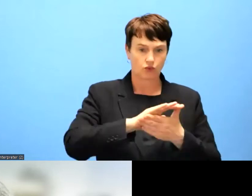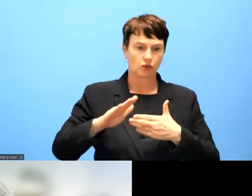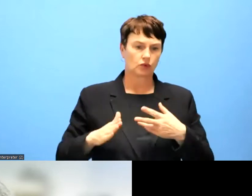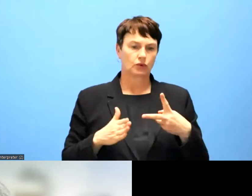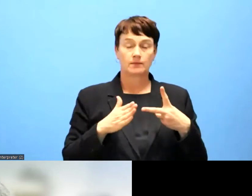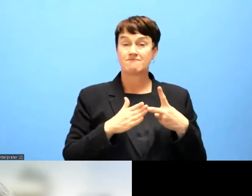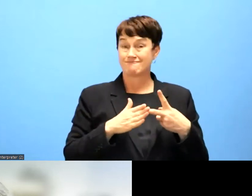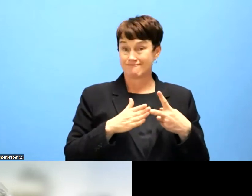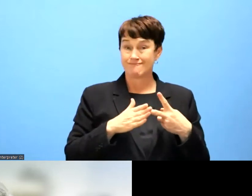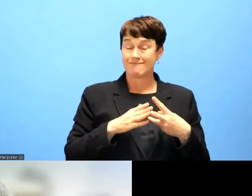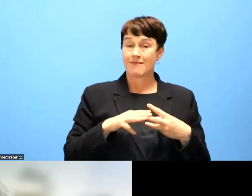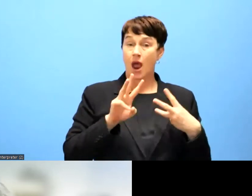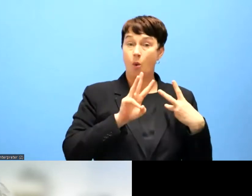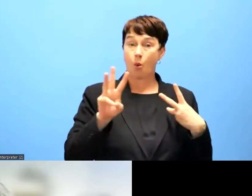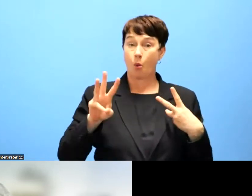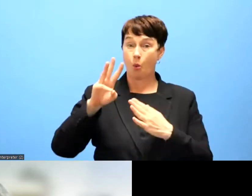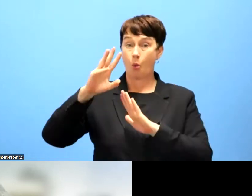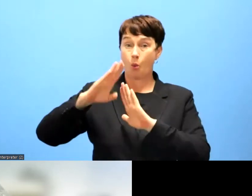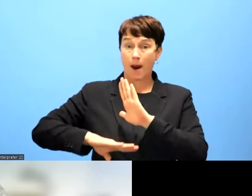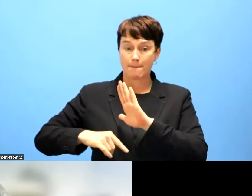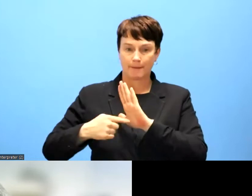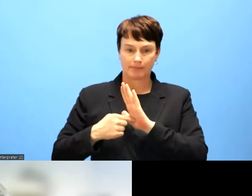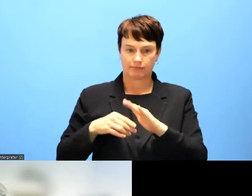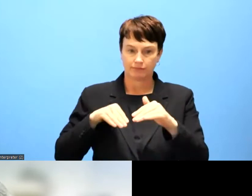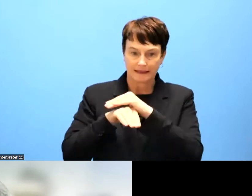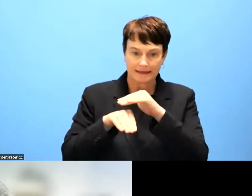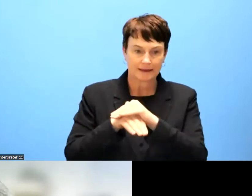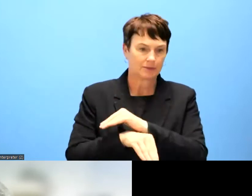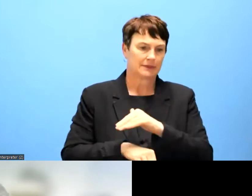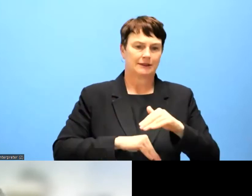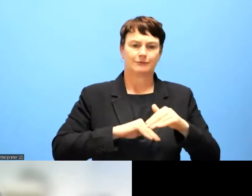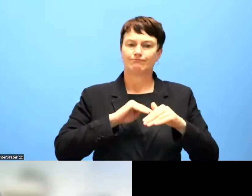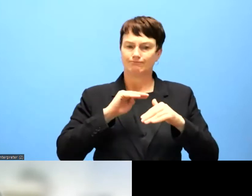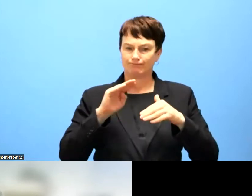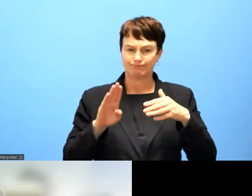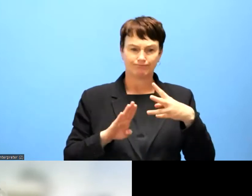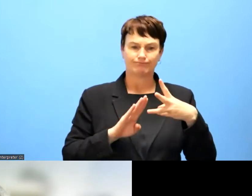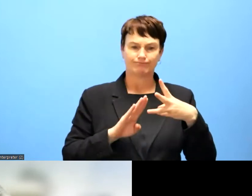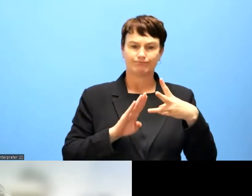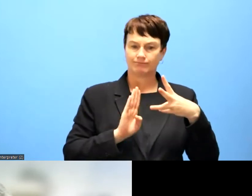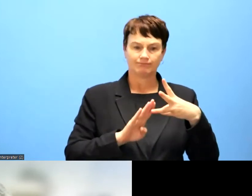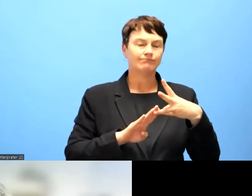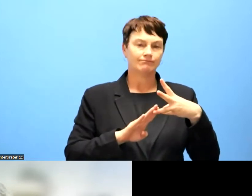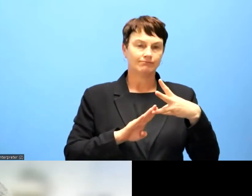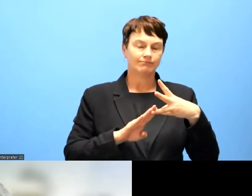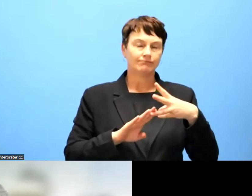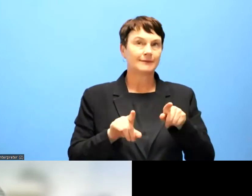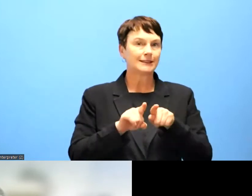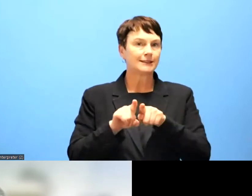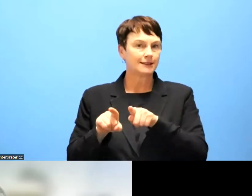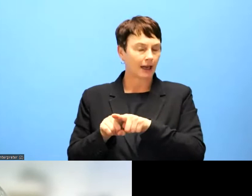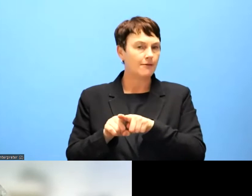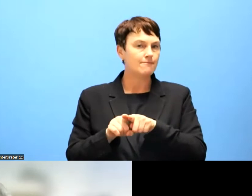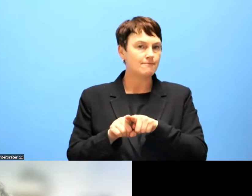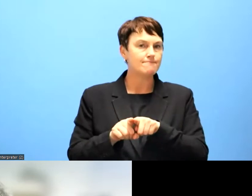big document, no fragmentation in this document, and I think this is a very big benefit.